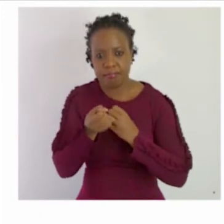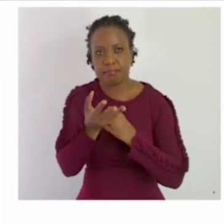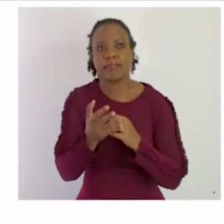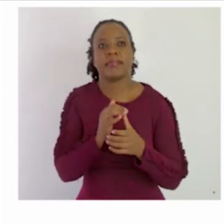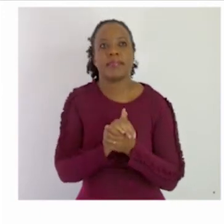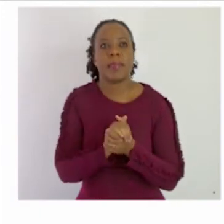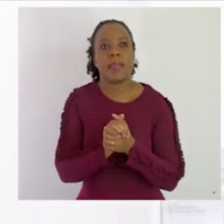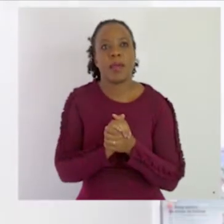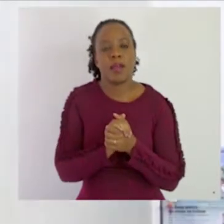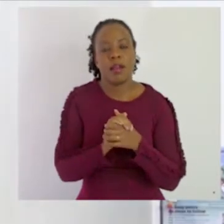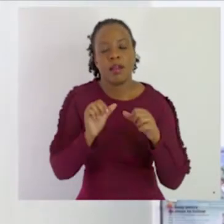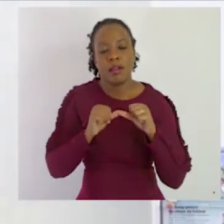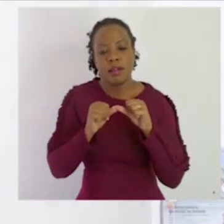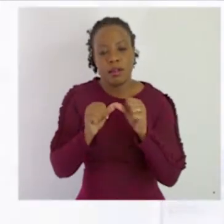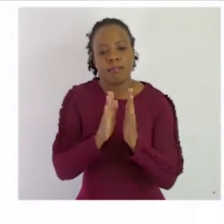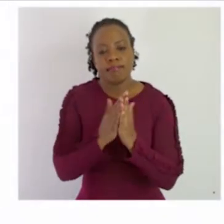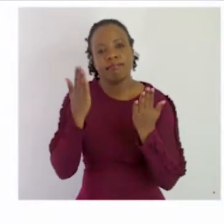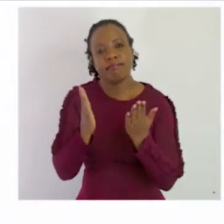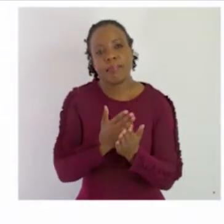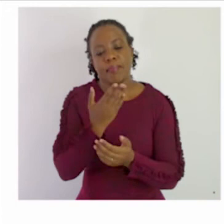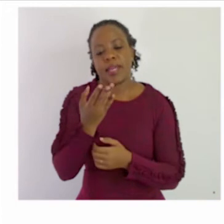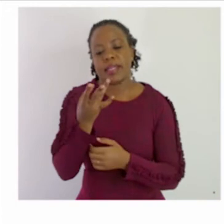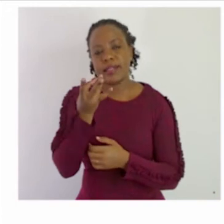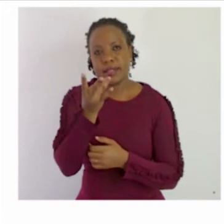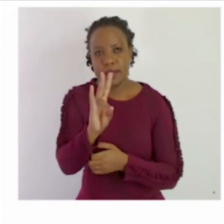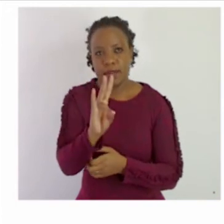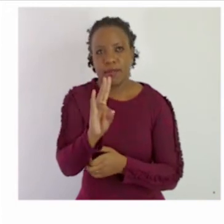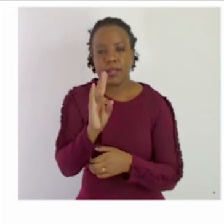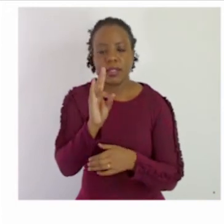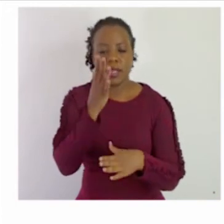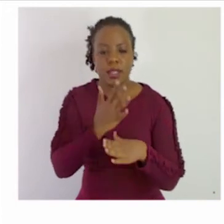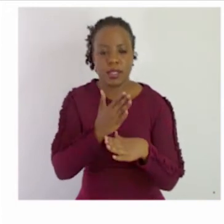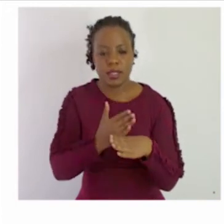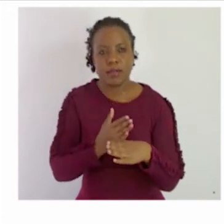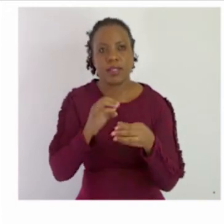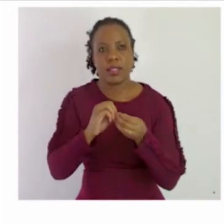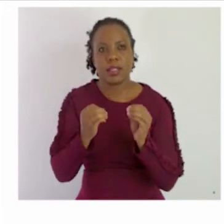Let's quickly move on to page 7. We have activity 5 there.